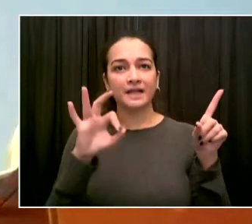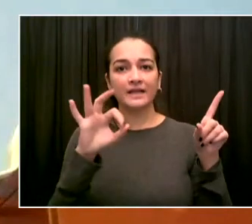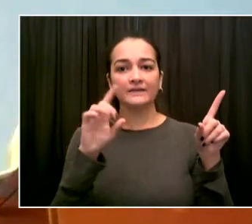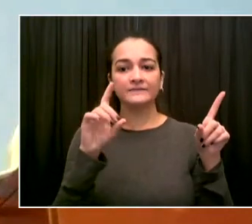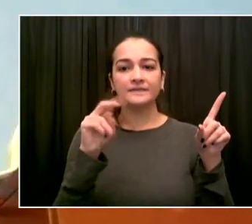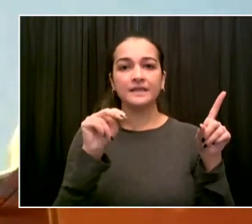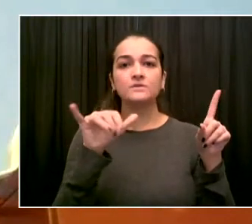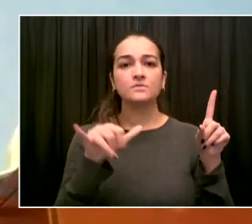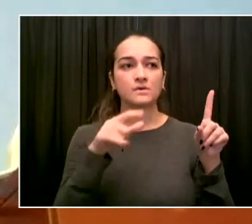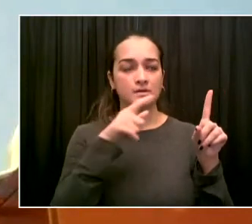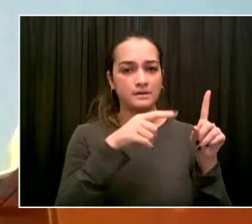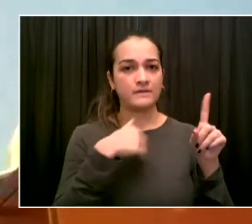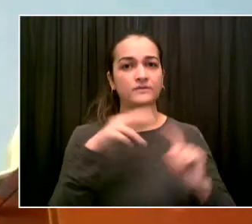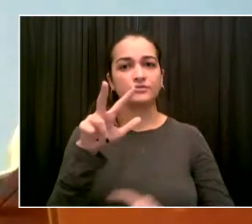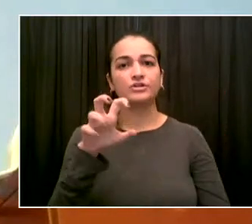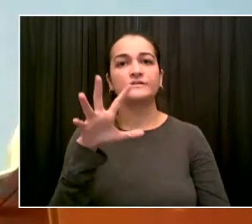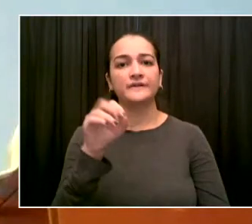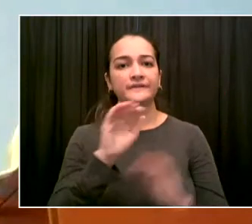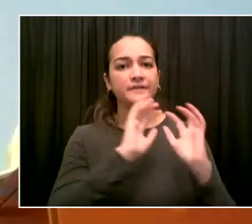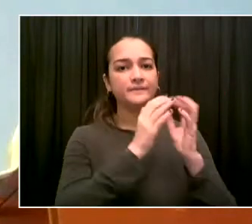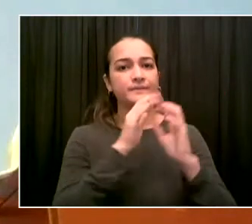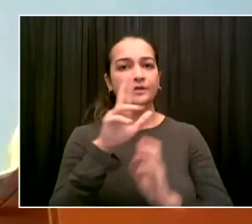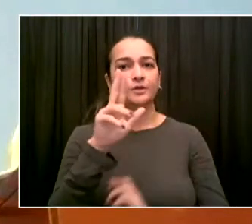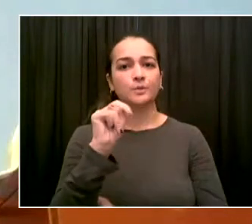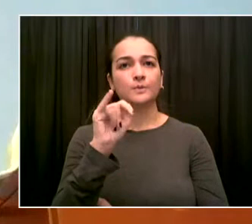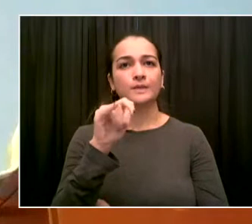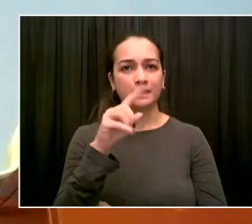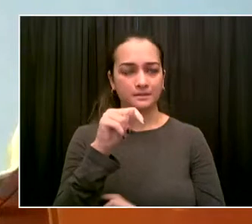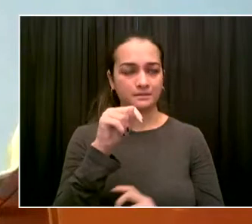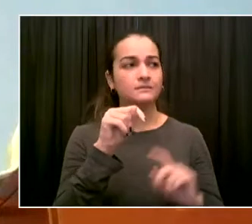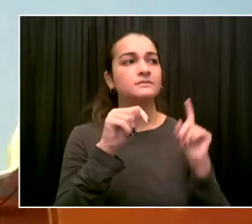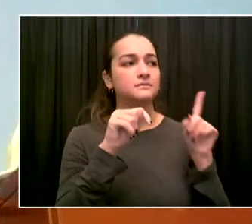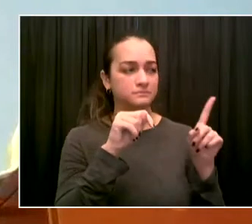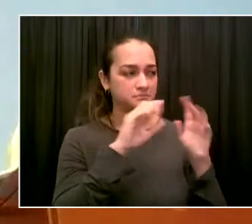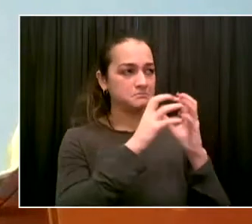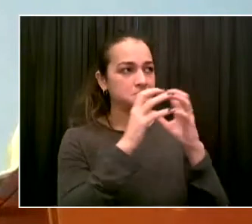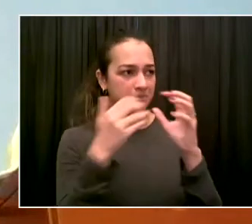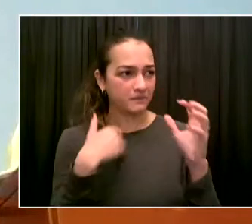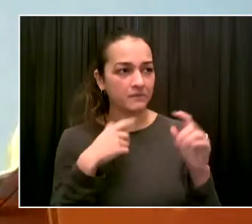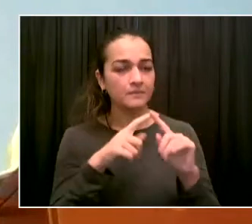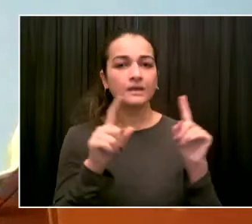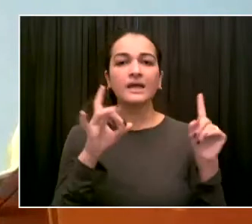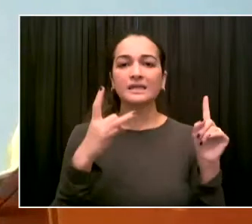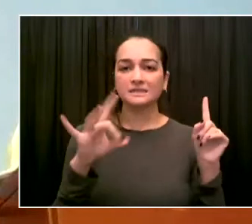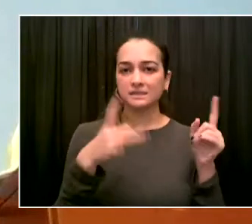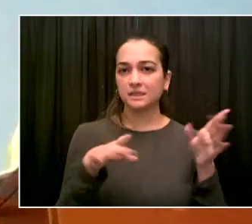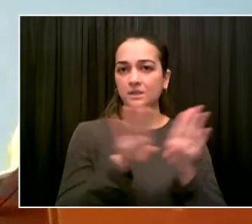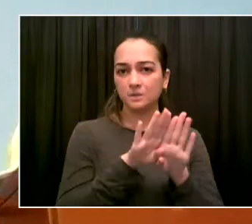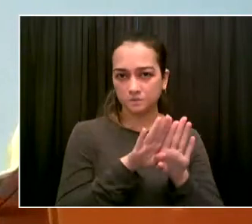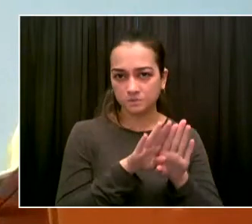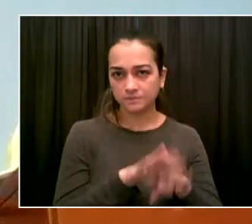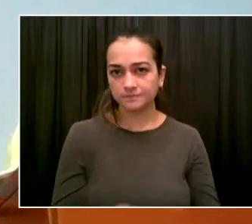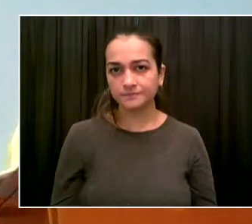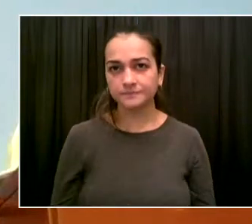any given day, we might find 18 units out of service for training, for maintenance, for repair